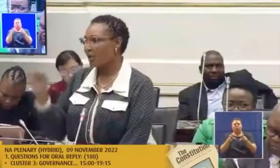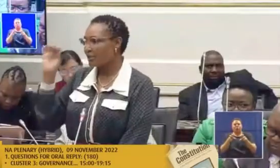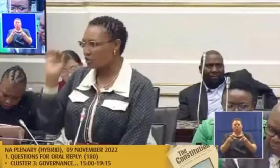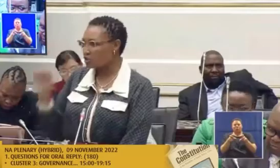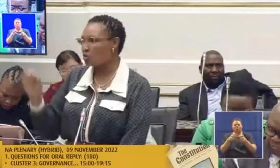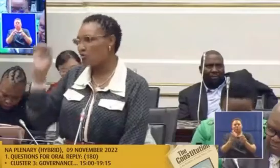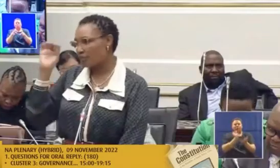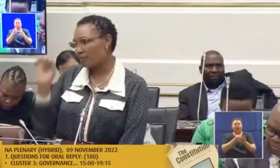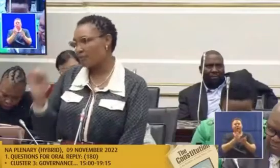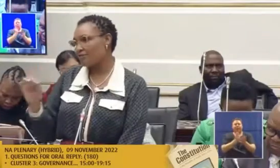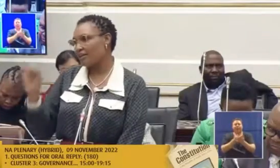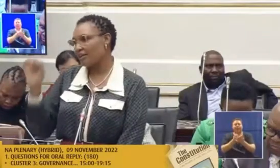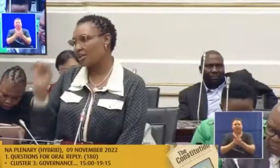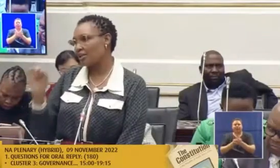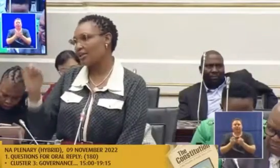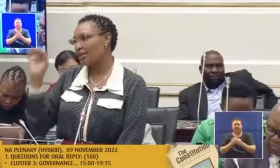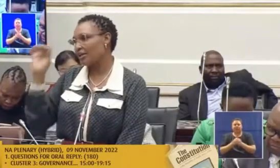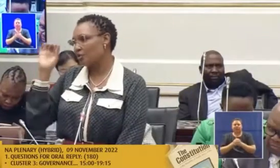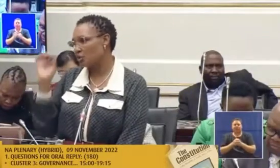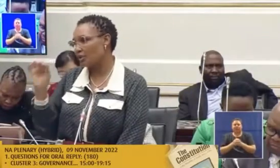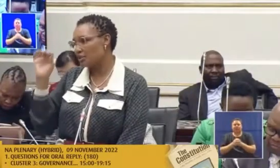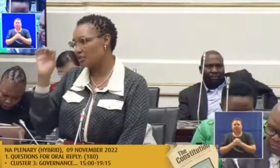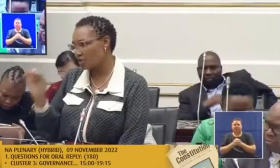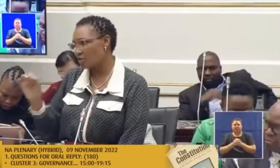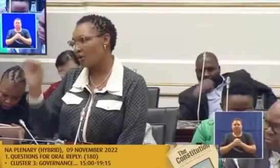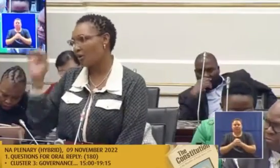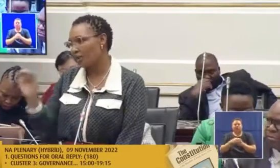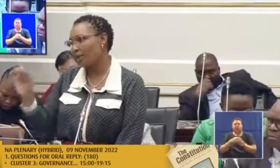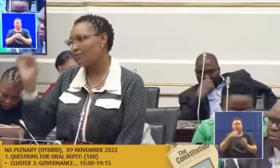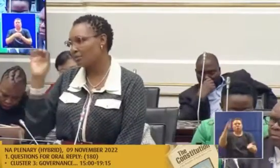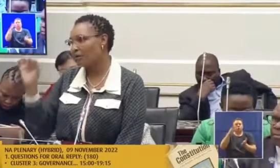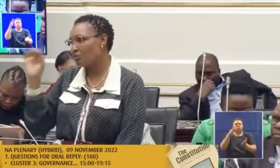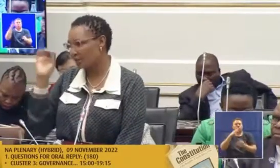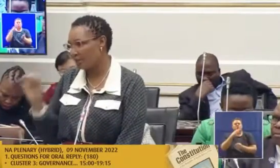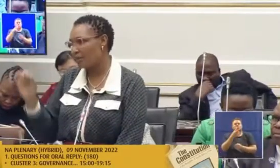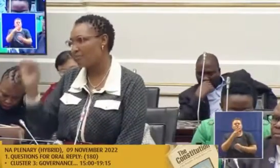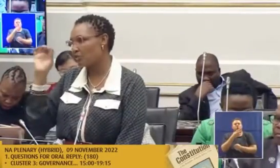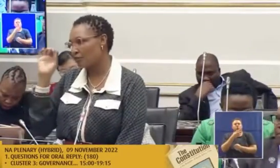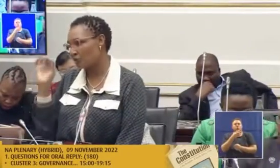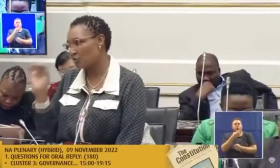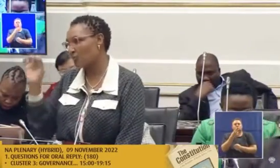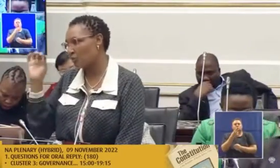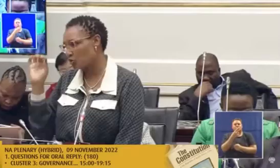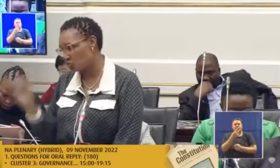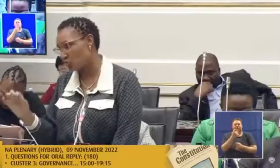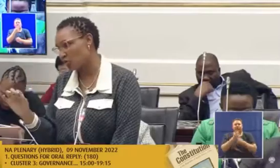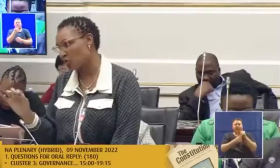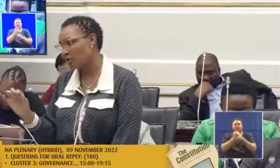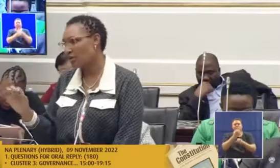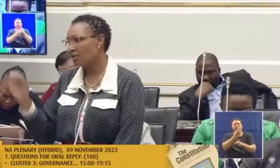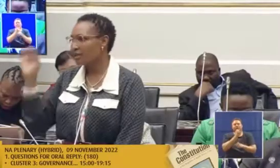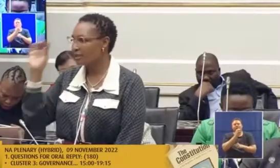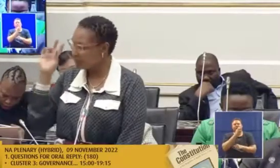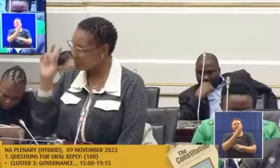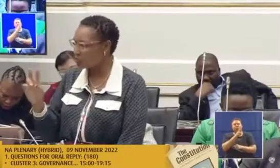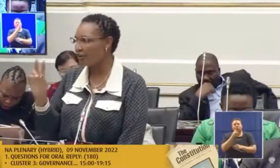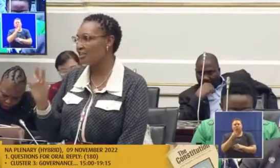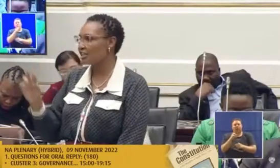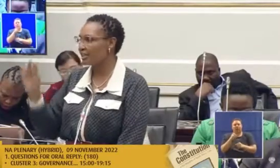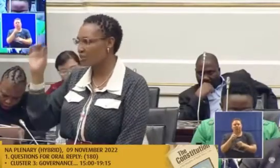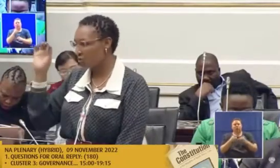had reduced from the financial year 2021, we came down with a payment of about 1.2 million. In the past